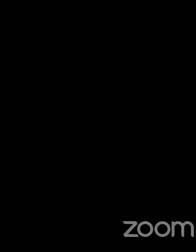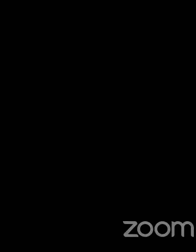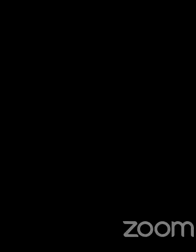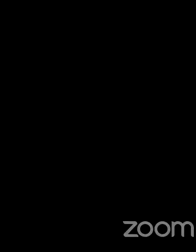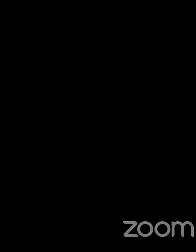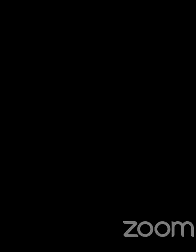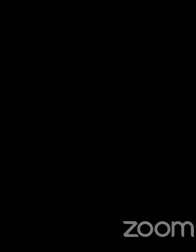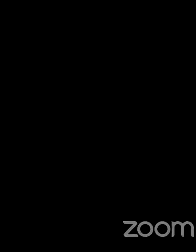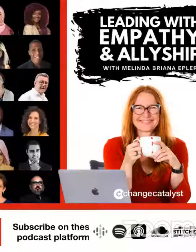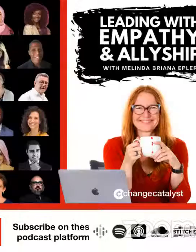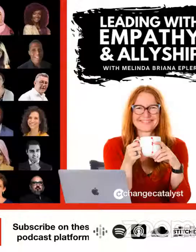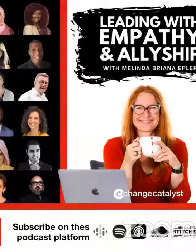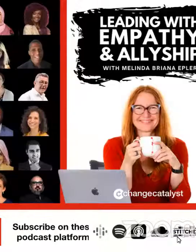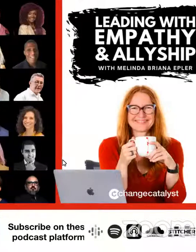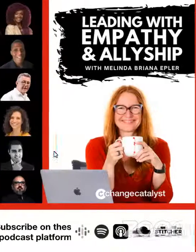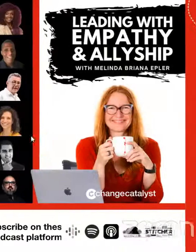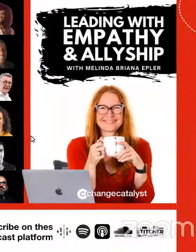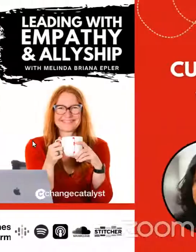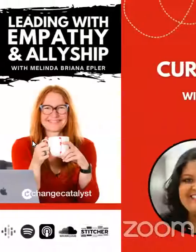Thank you.